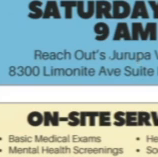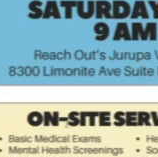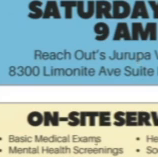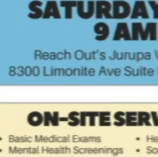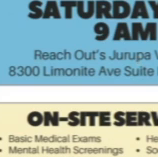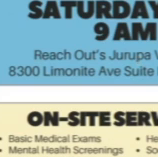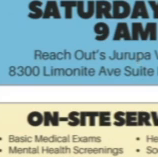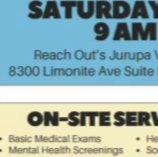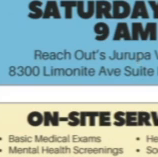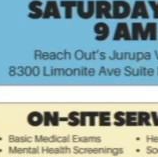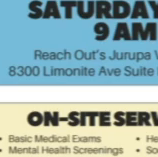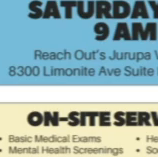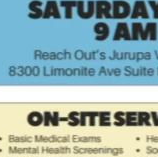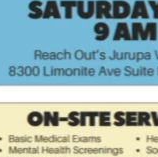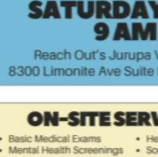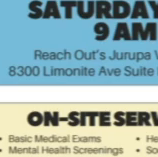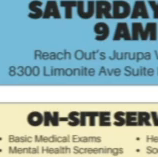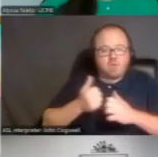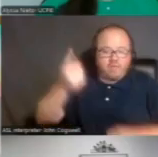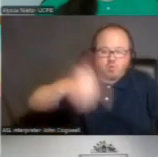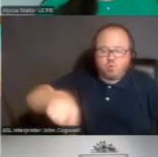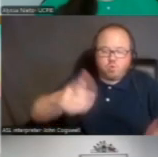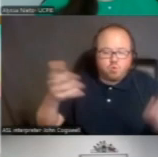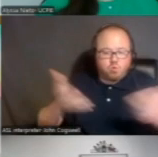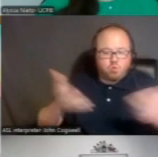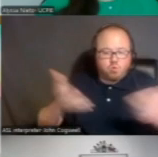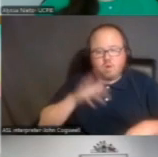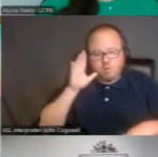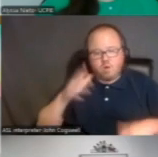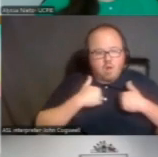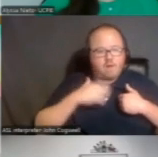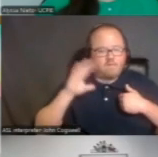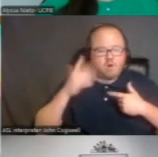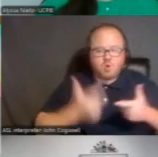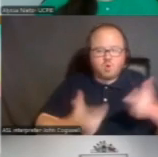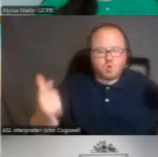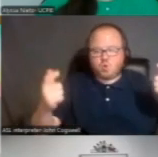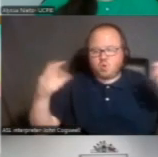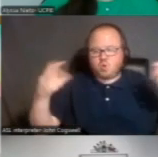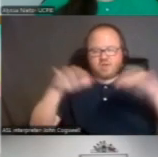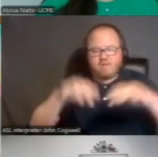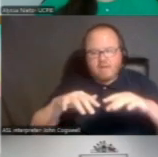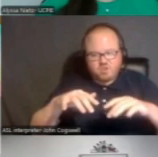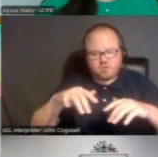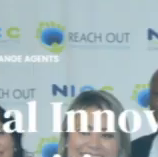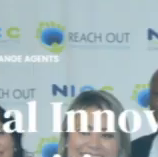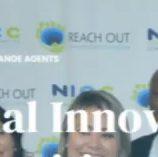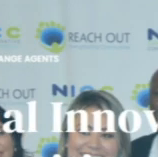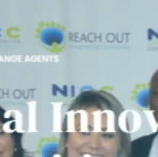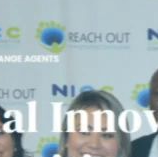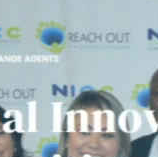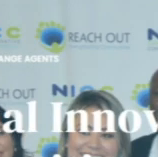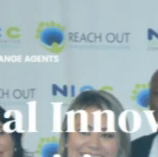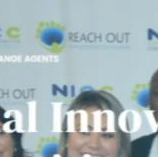Um, the other thing that I wanted to share with you guys, um, we're going to be having a huge convention coming up actually next week.